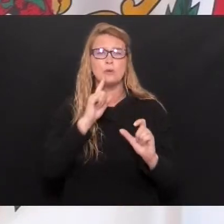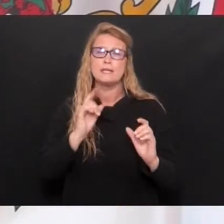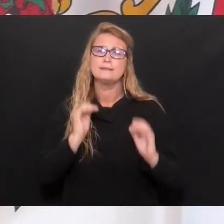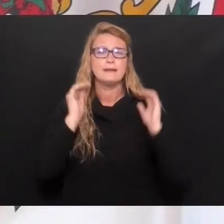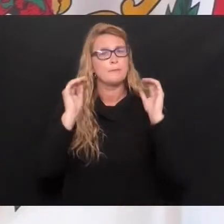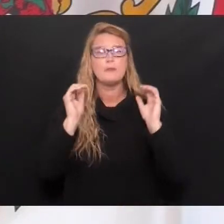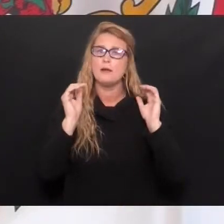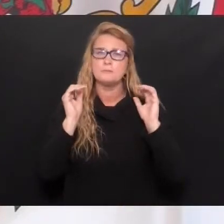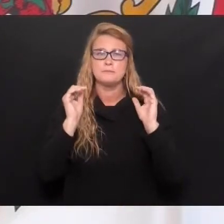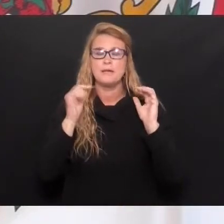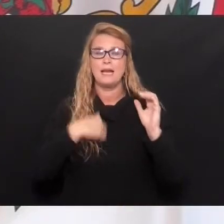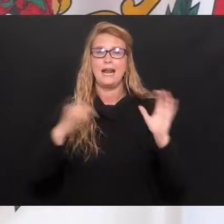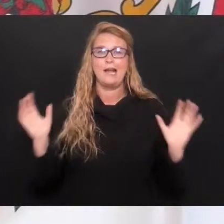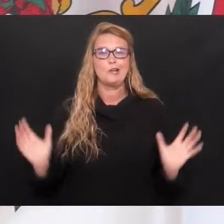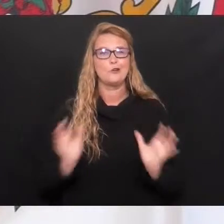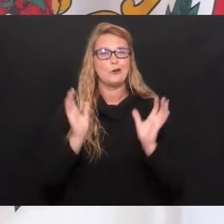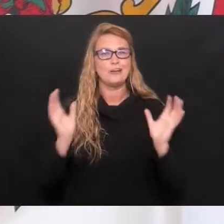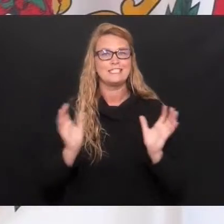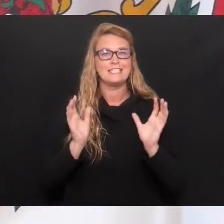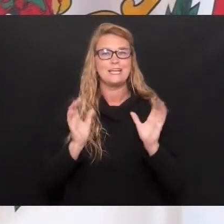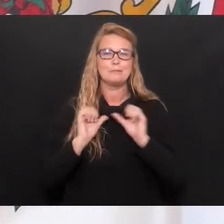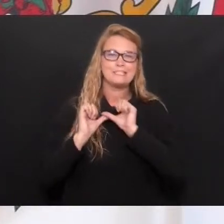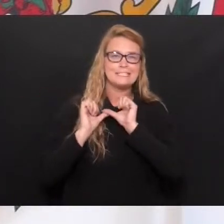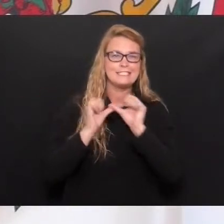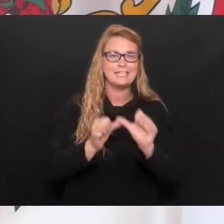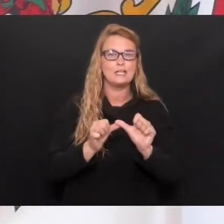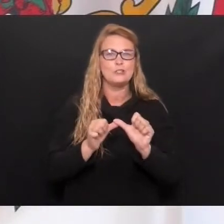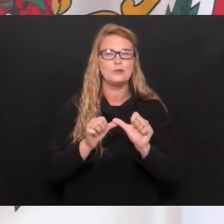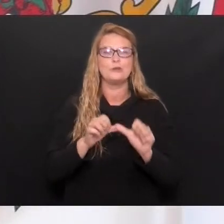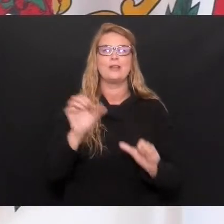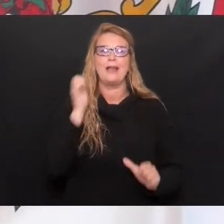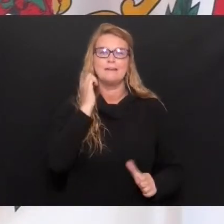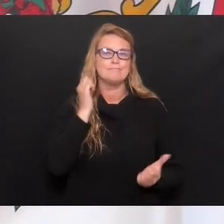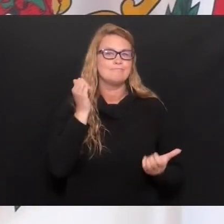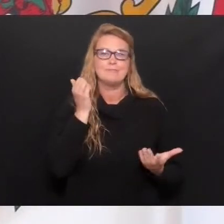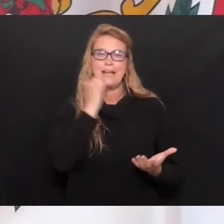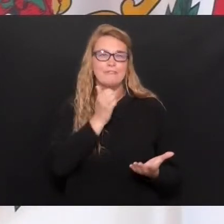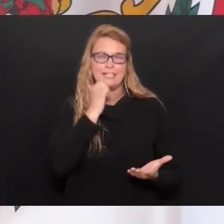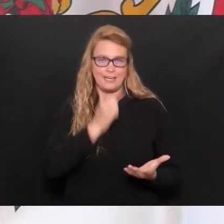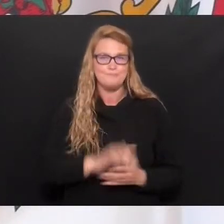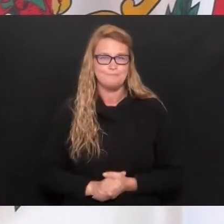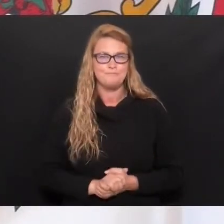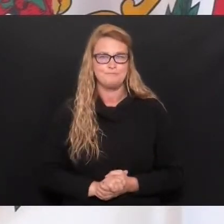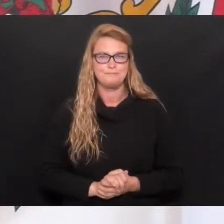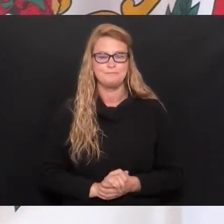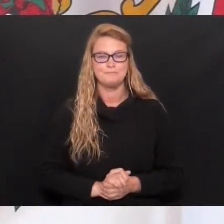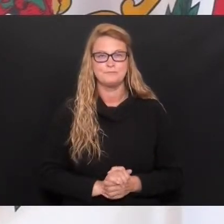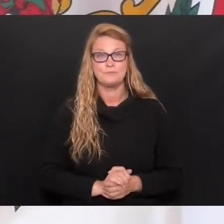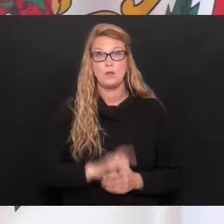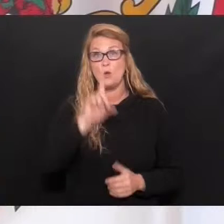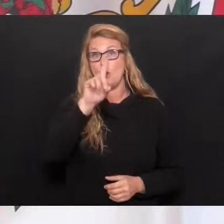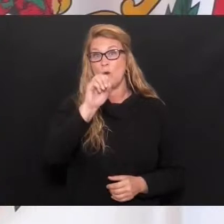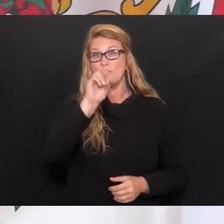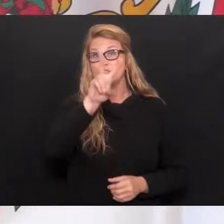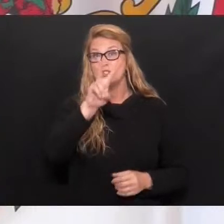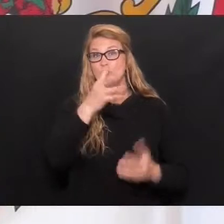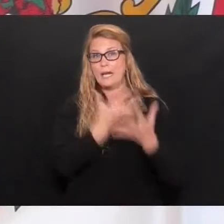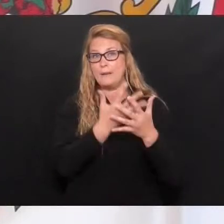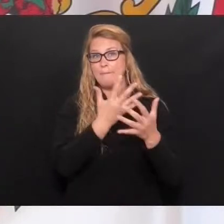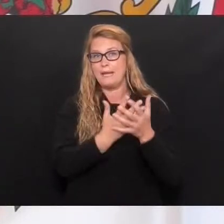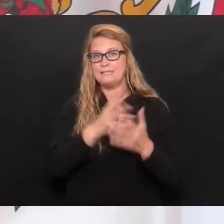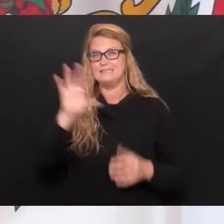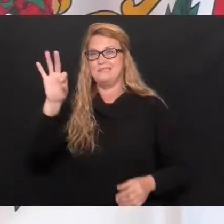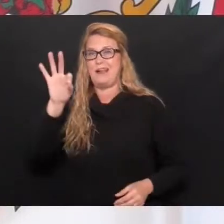and I encourage them to continue to do so in every way. We have 102 inmate cases and 9